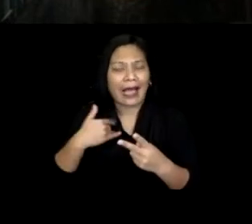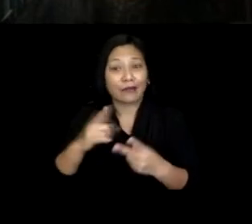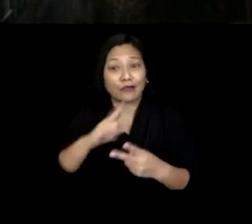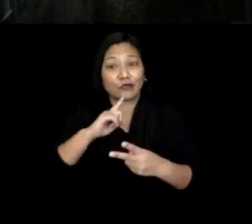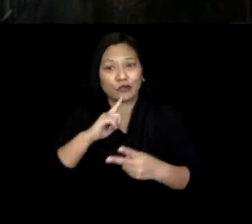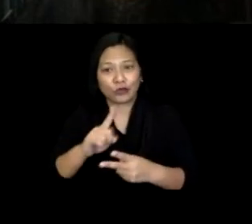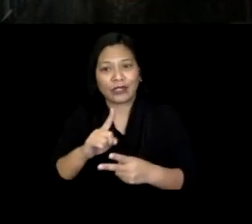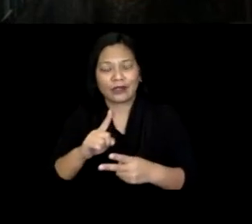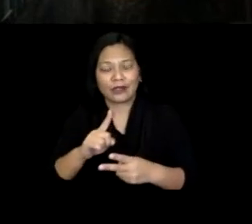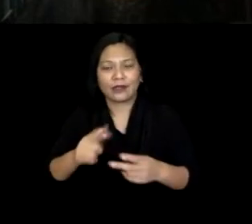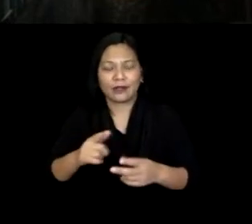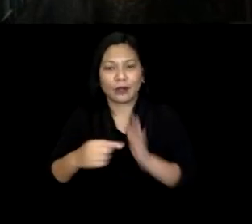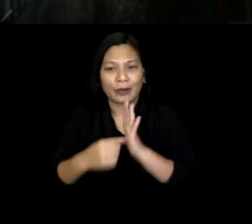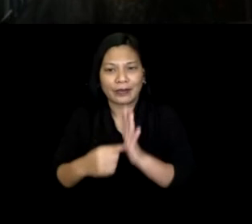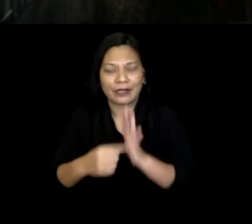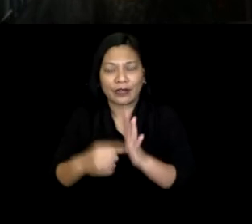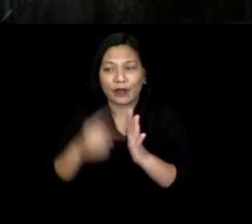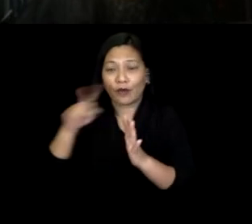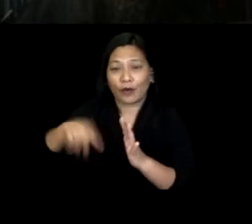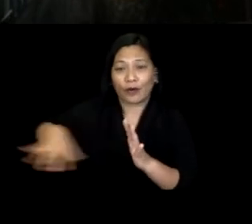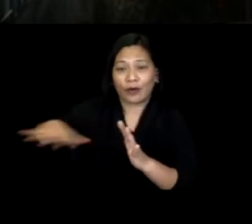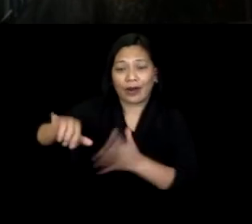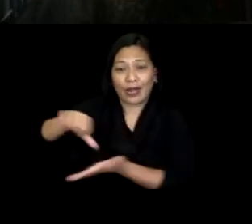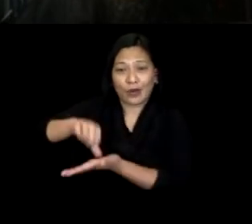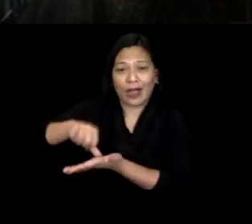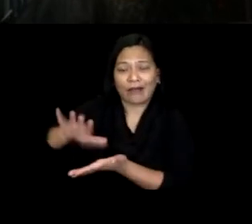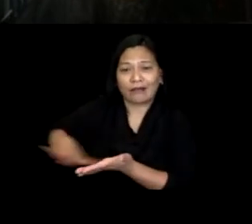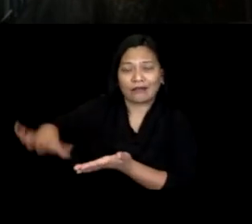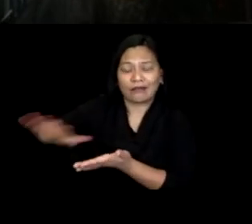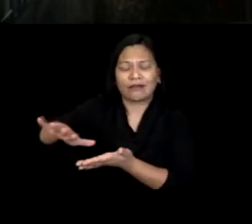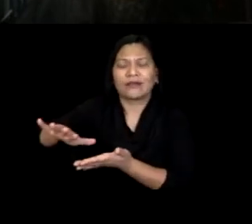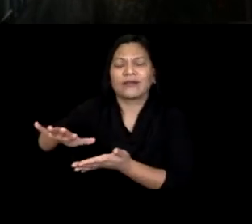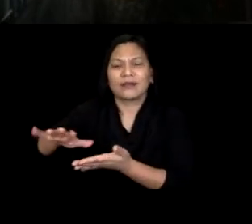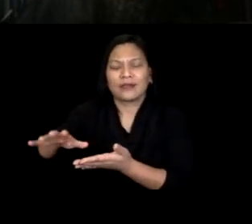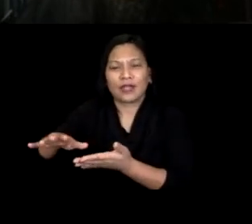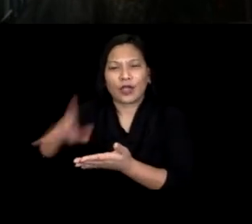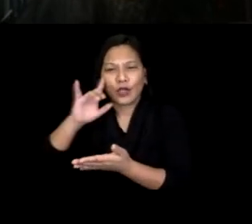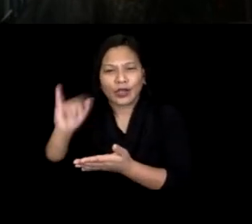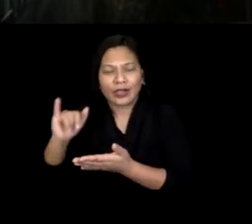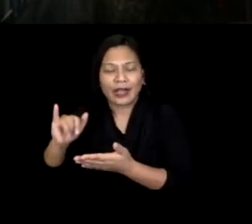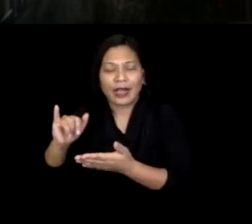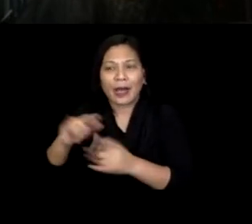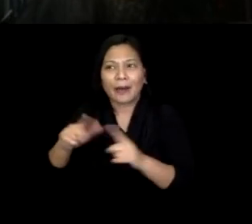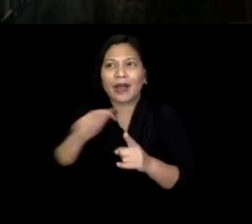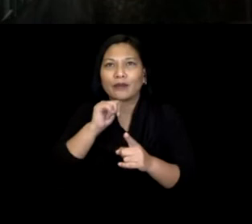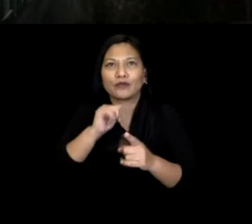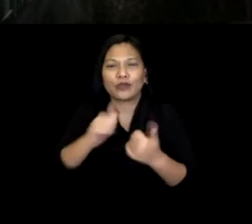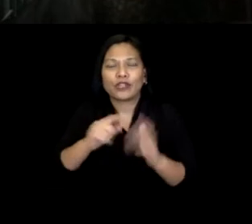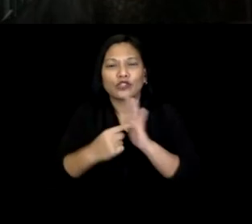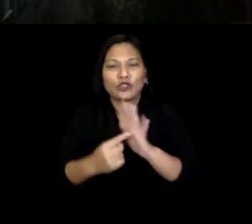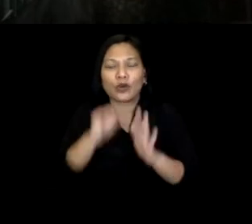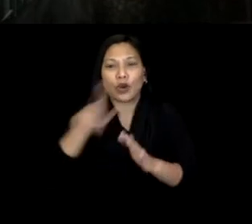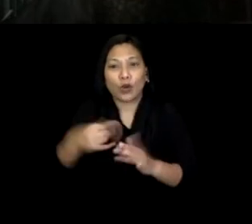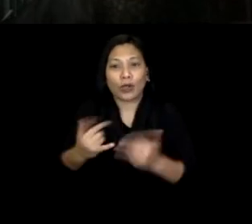representations of Iran, but I'm trying to show in Iran that it's not just a place that exists now, but also